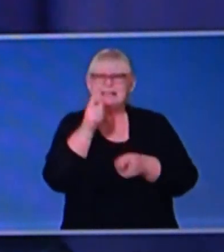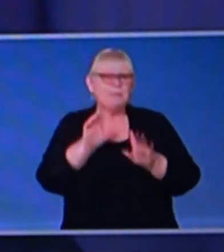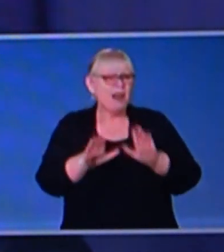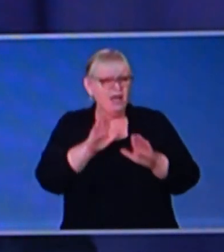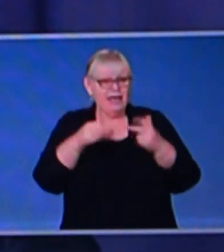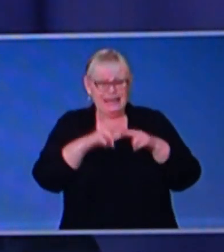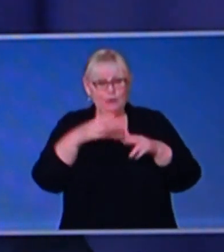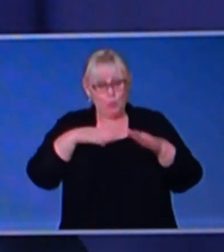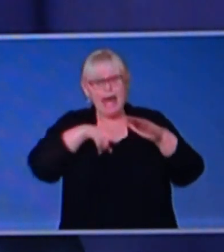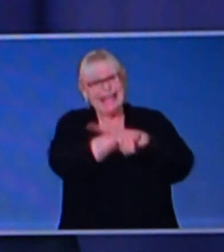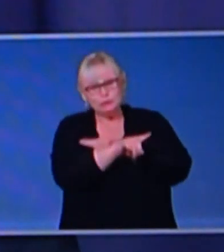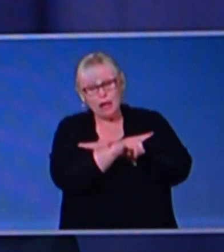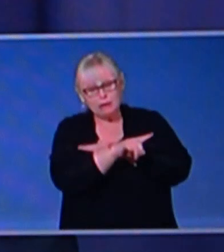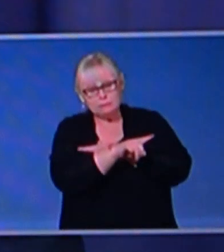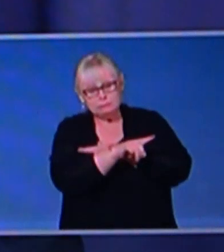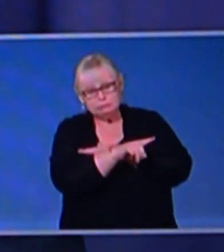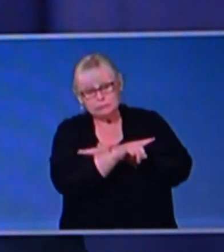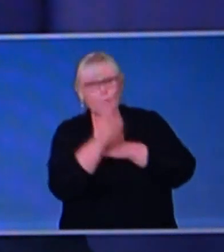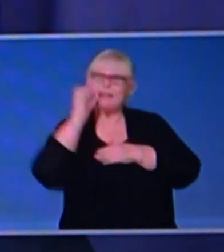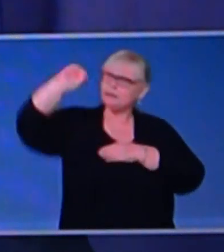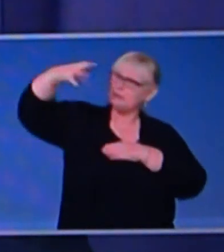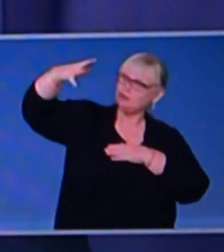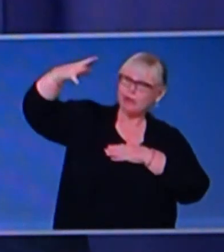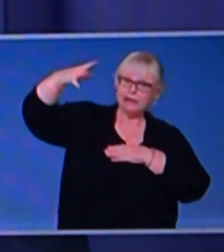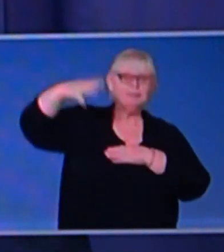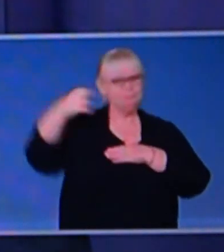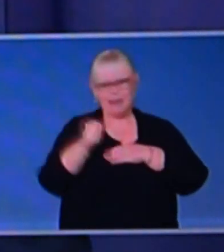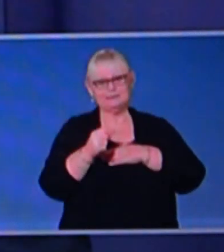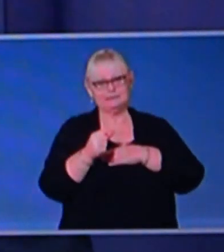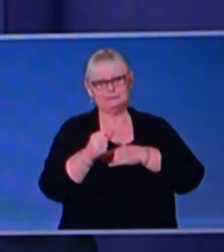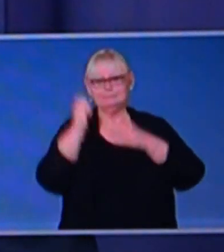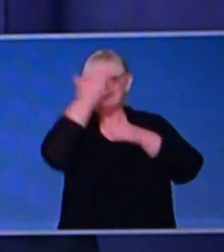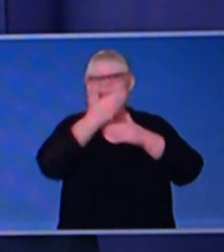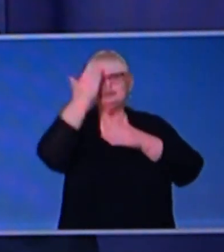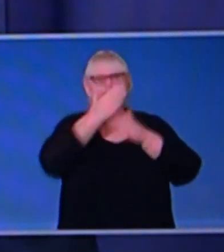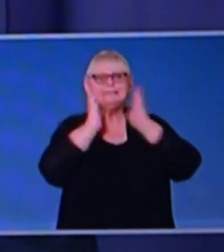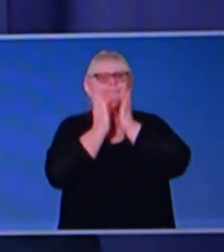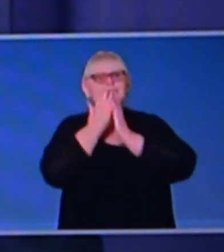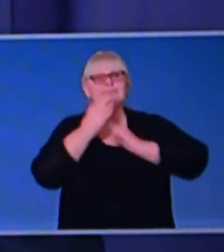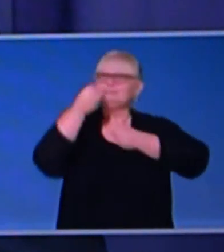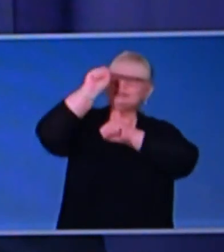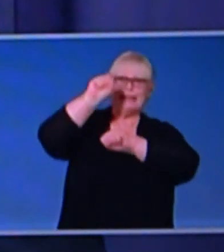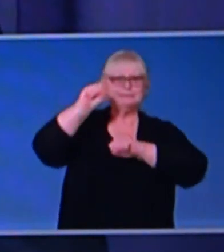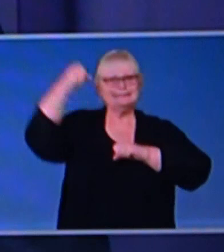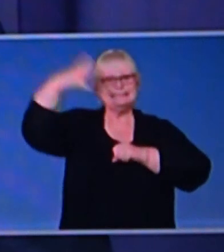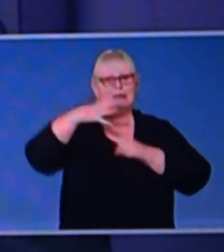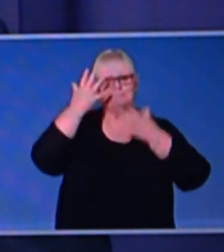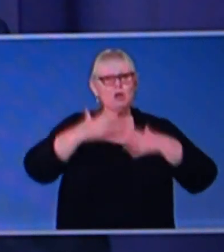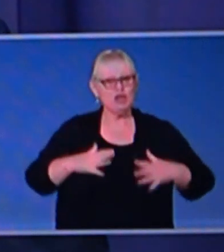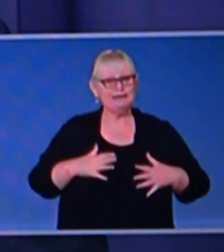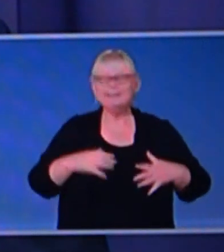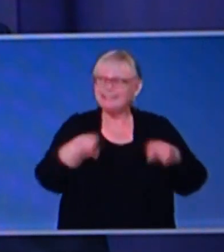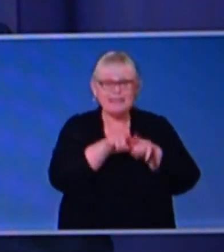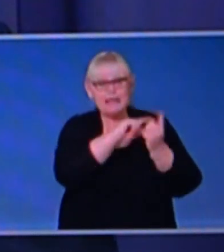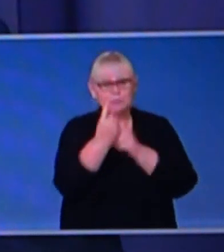you want to go outside when the sun's shining, you've got to put sunscreen on. This is the same thing. Australians